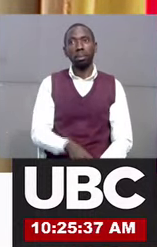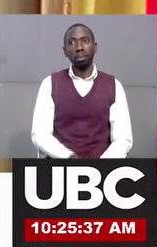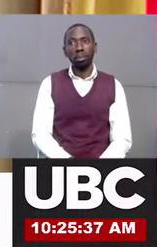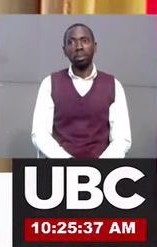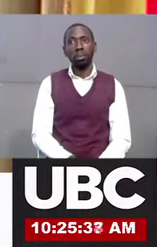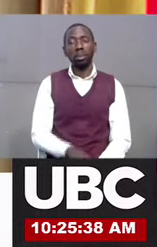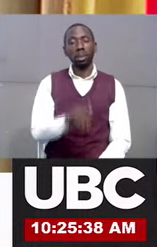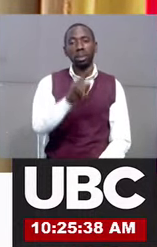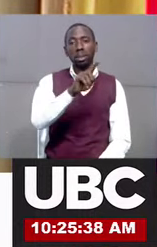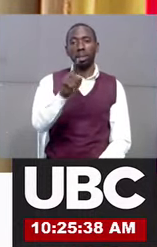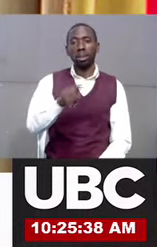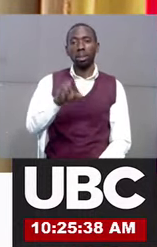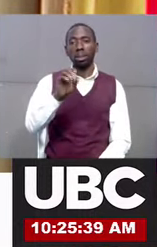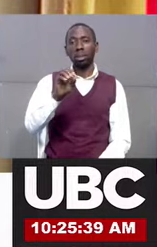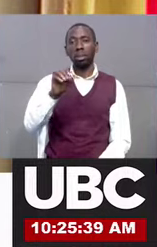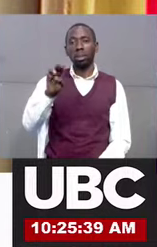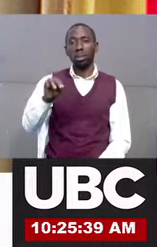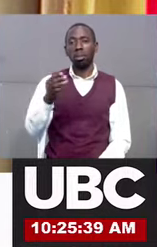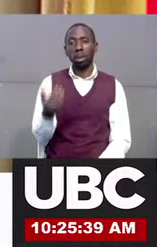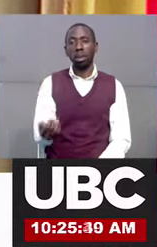Come. She's on Zoom now.